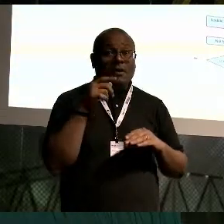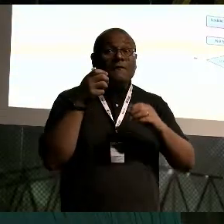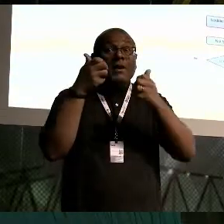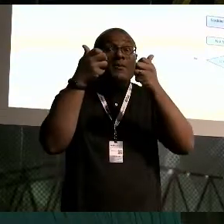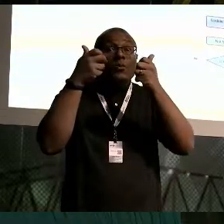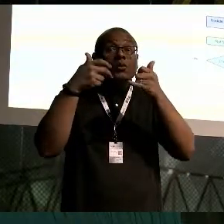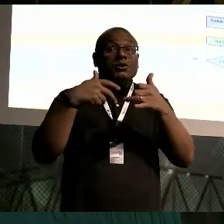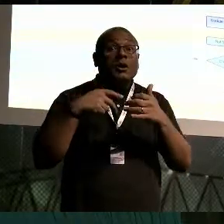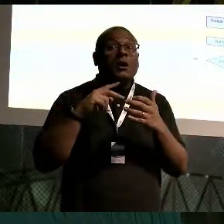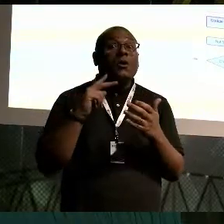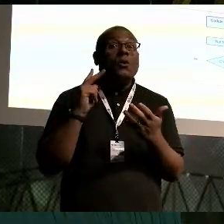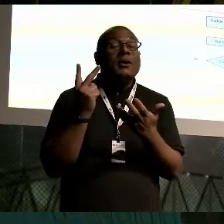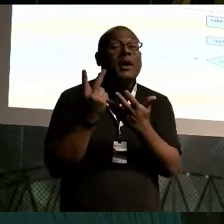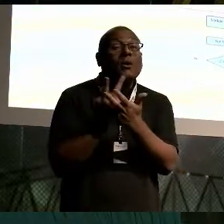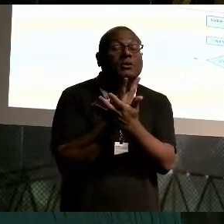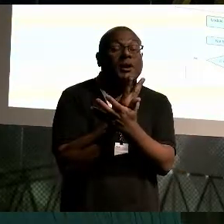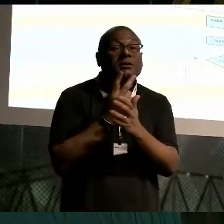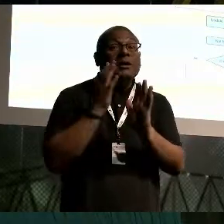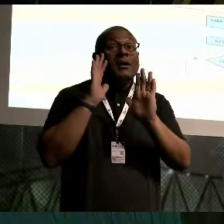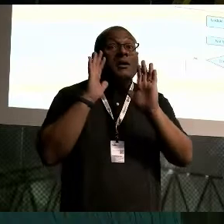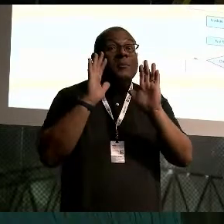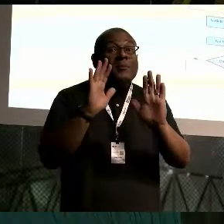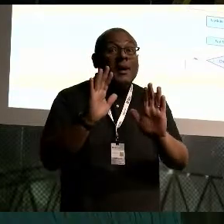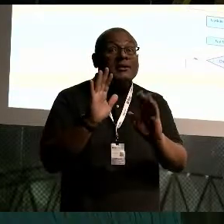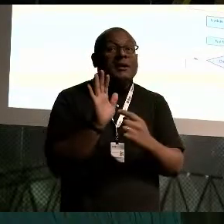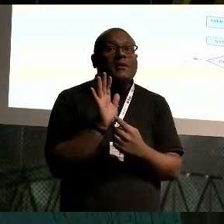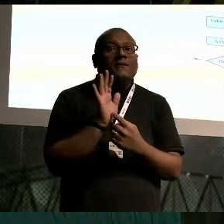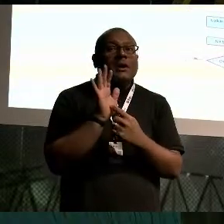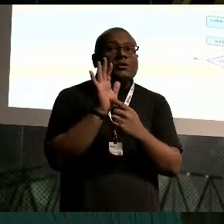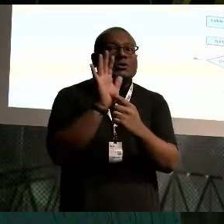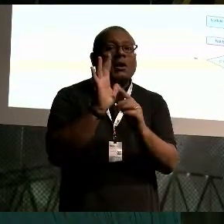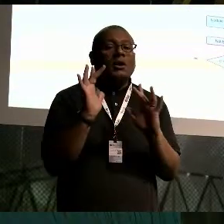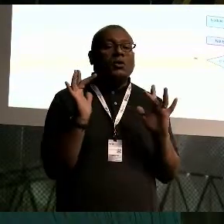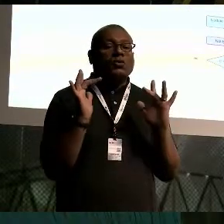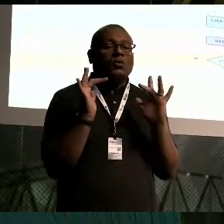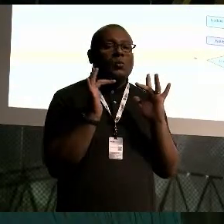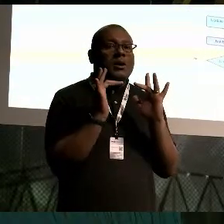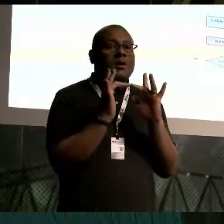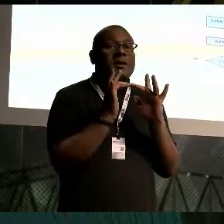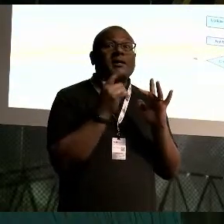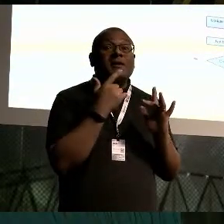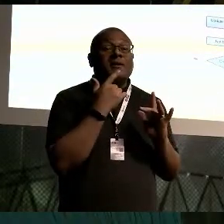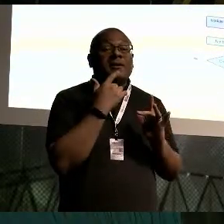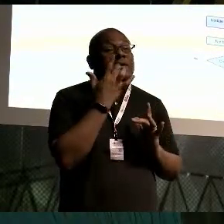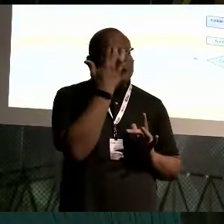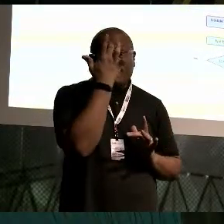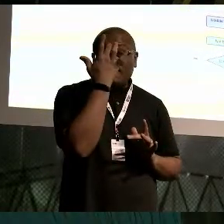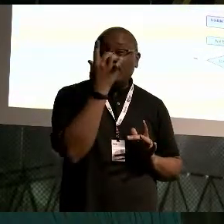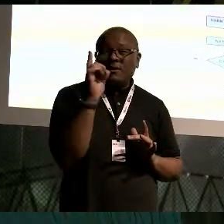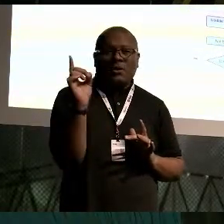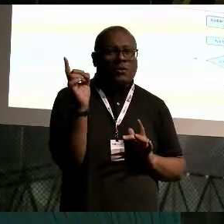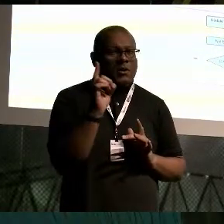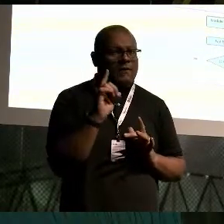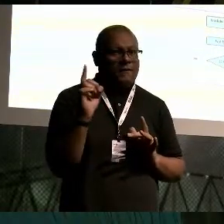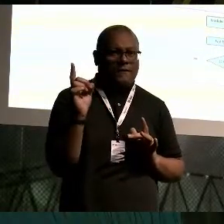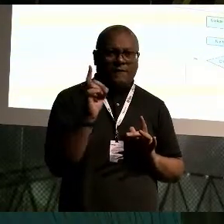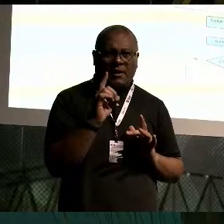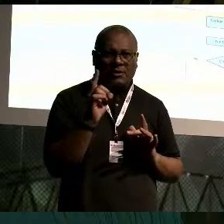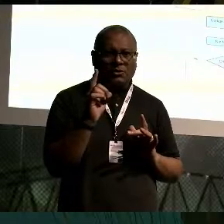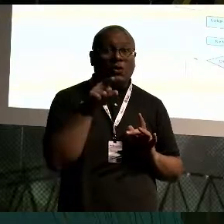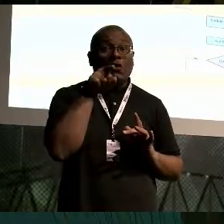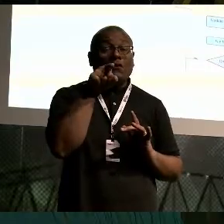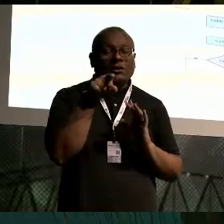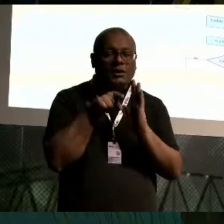but taking this and making it an event-driven architecture, it's not so easy, actually. So even though this looks